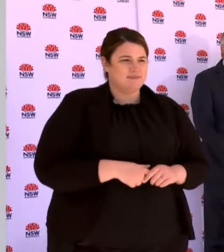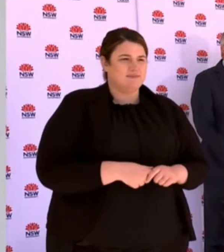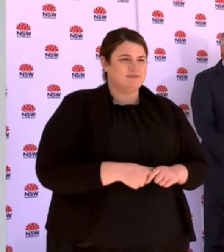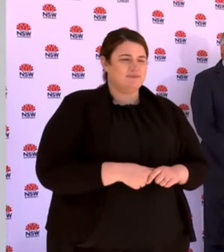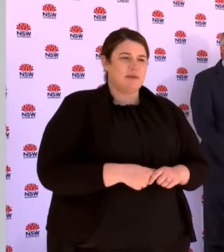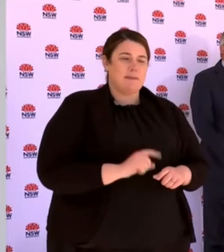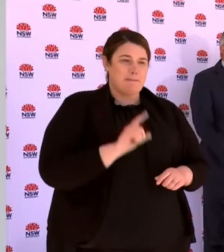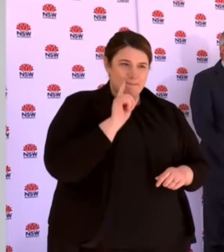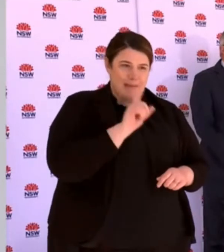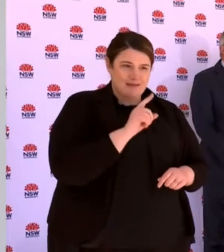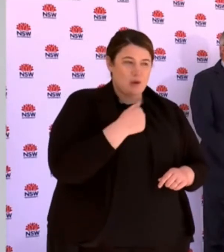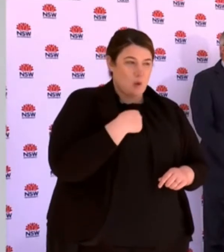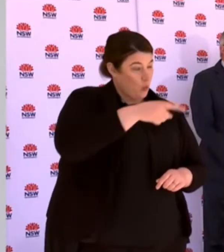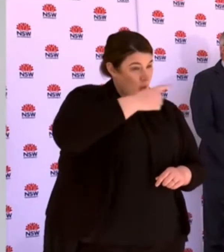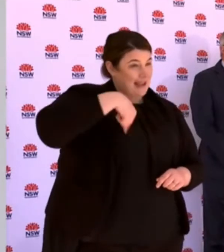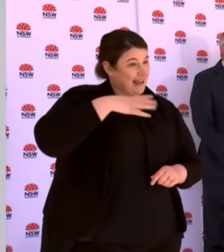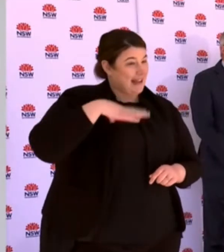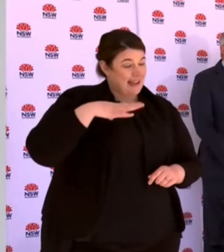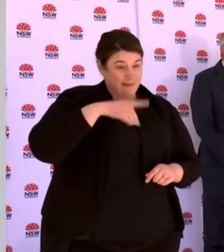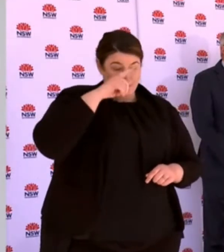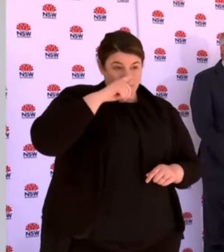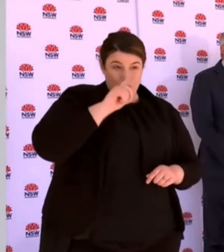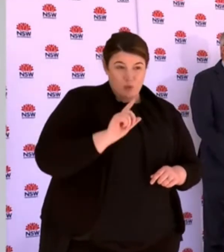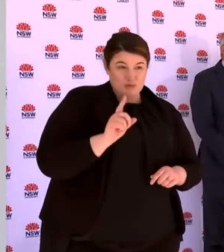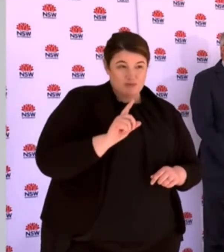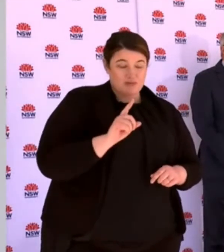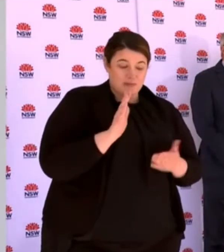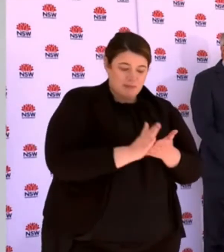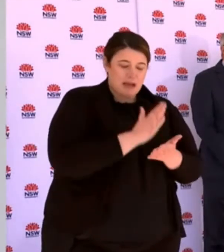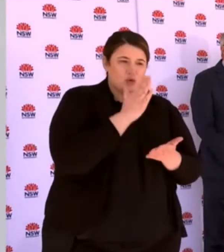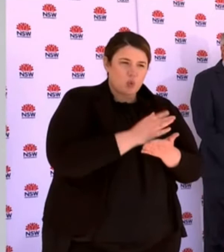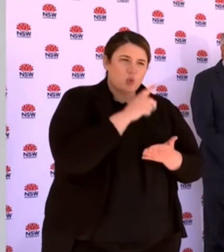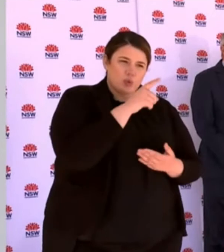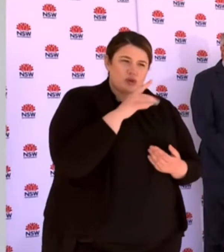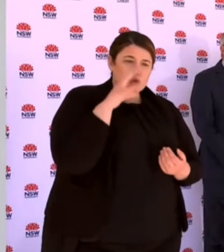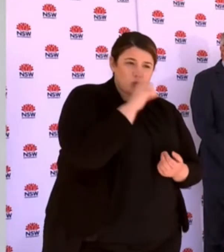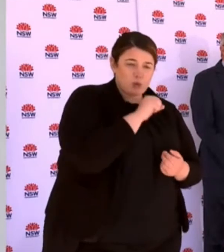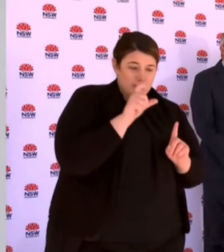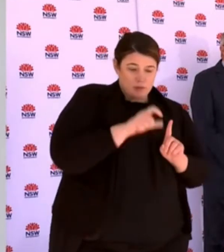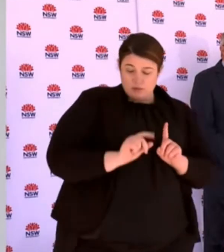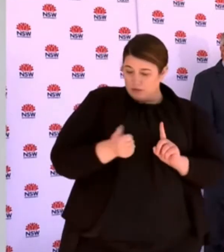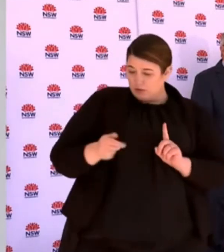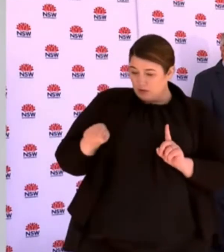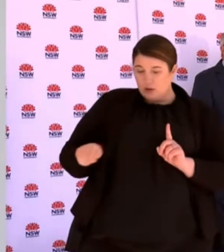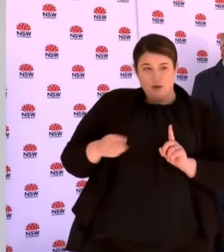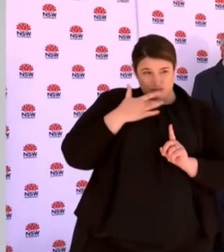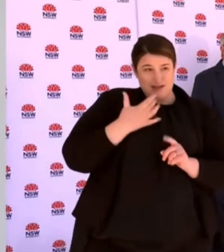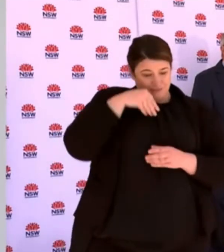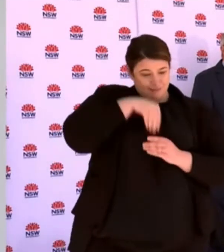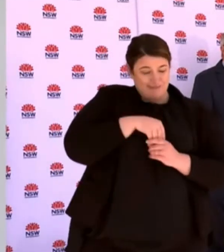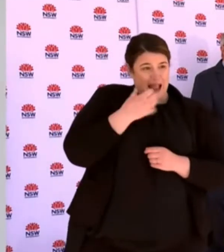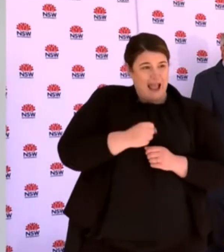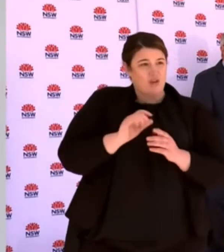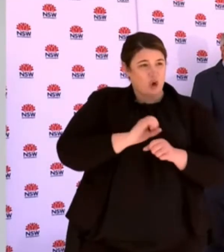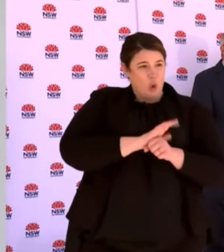it does highlight the fact that we need everyone, as we move about, to make sure you assume that the person next to you has